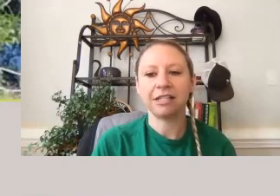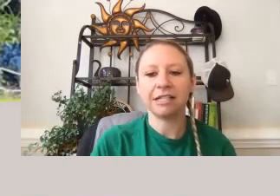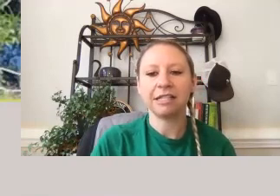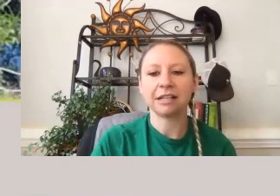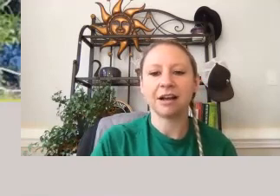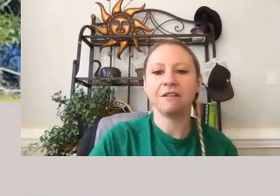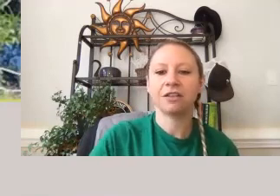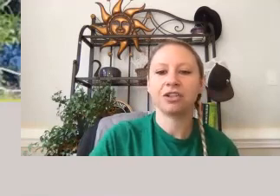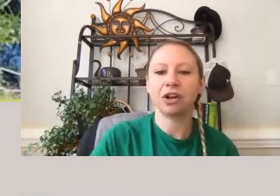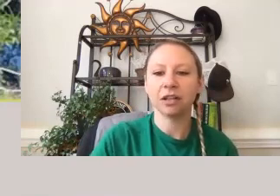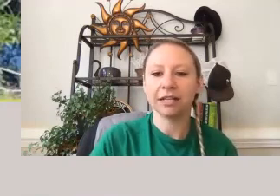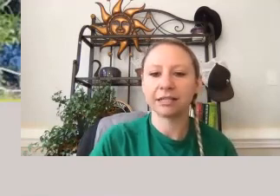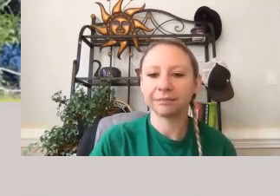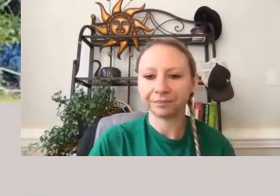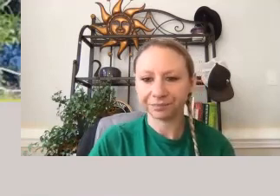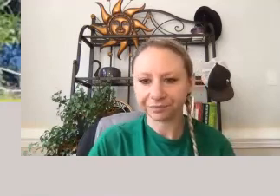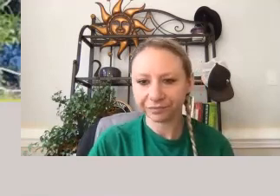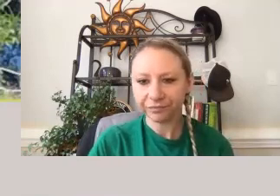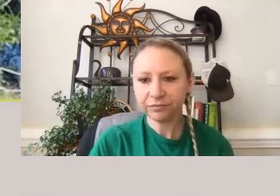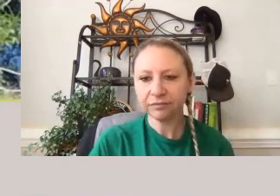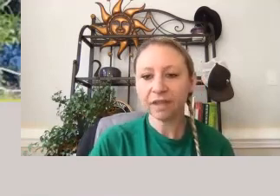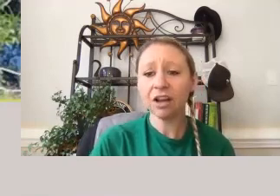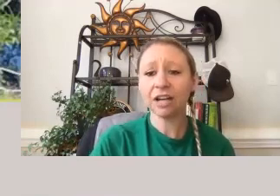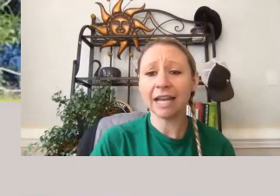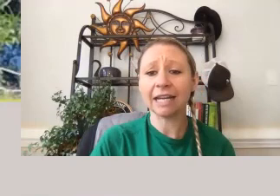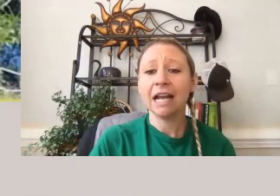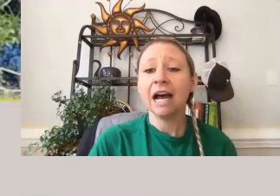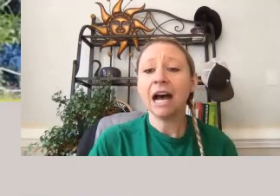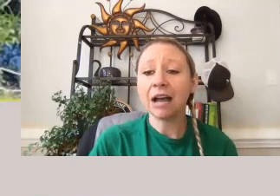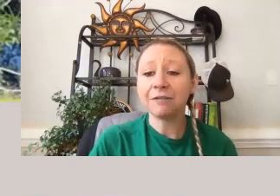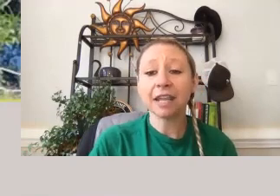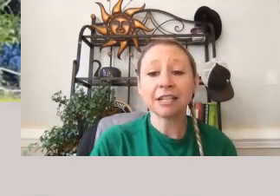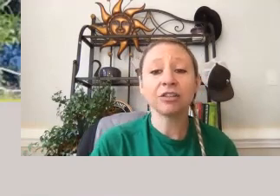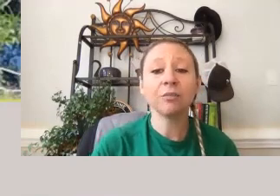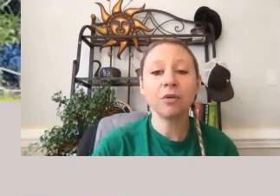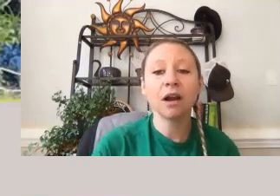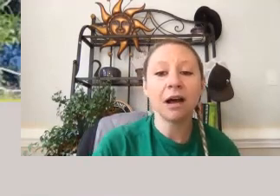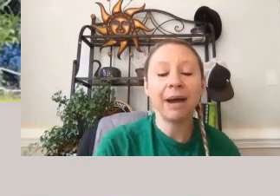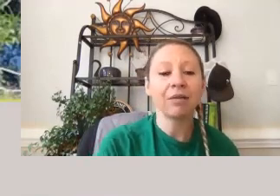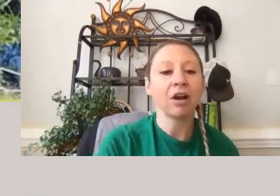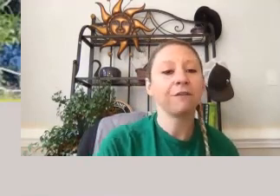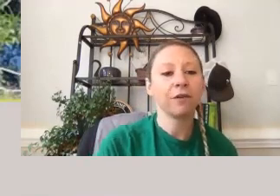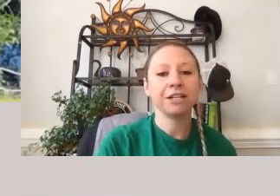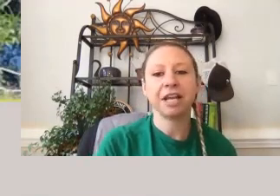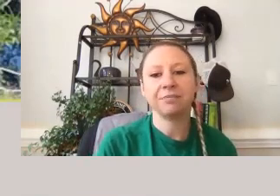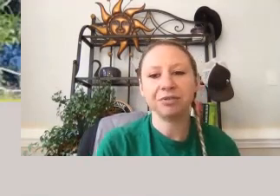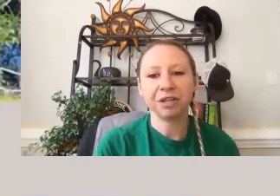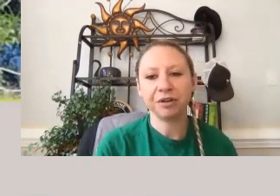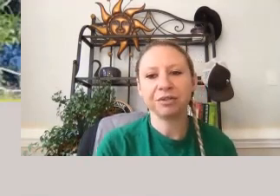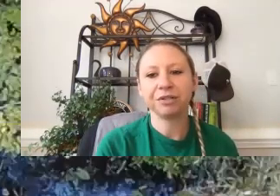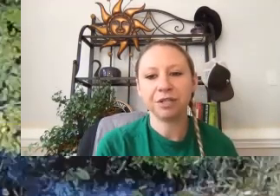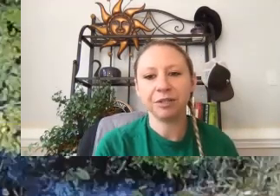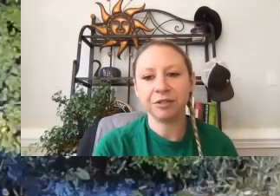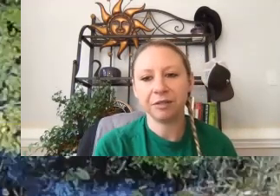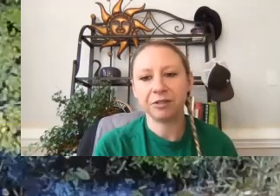Carolina, just east of Charlotte. All right. If you'd like to learn more about our 4-H camps, you can